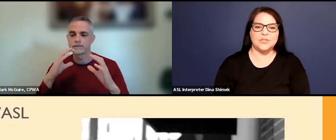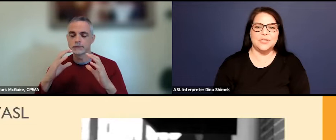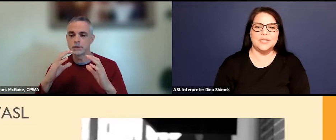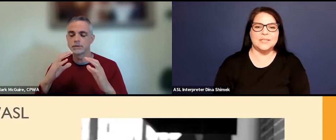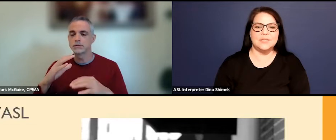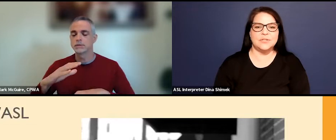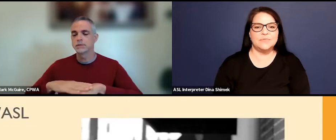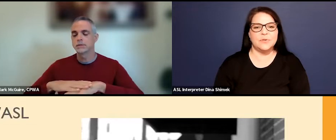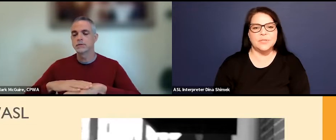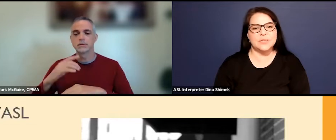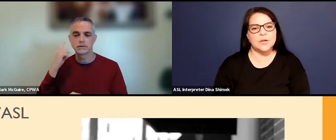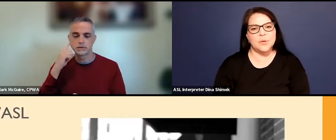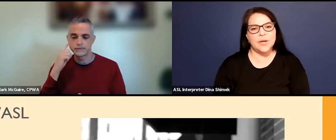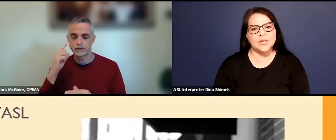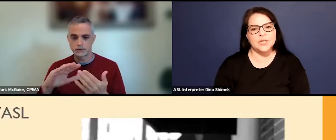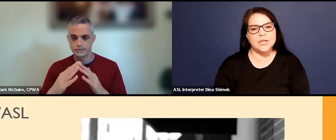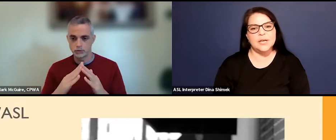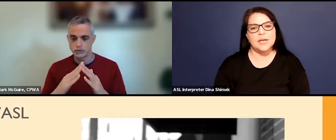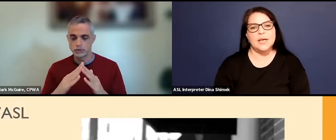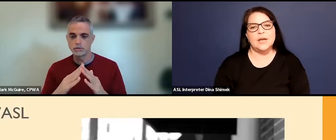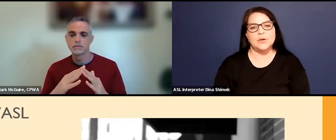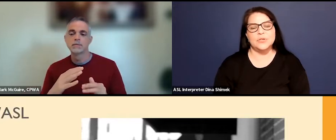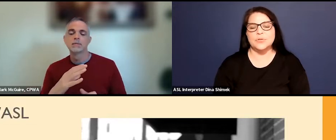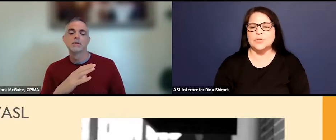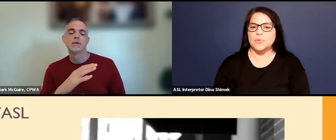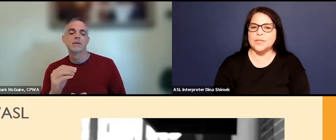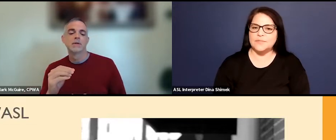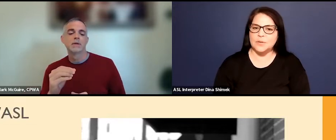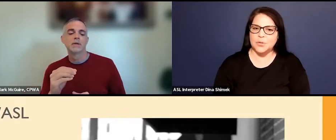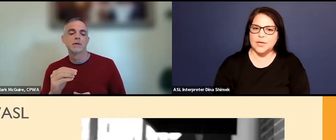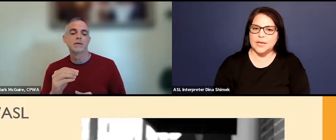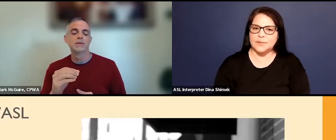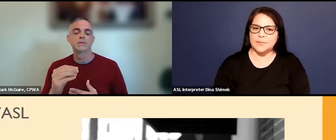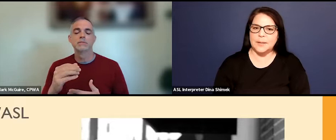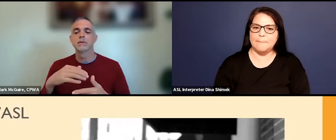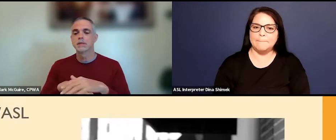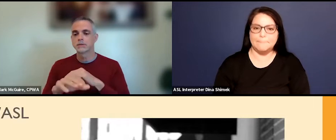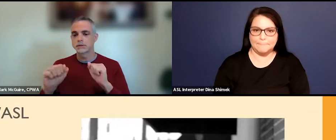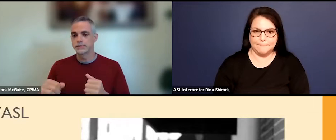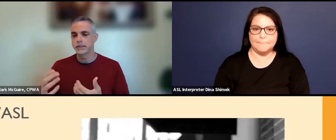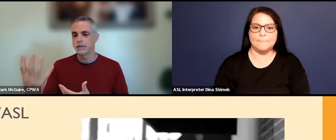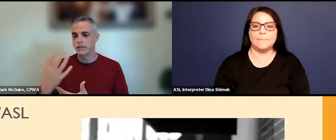you're interested, that centers and focuses on communication and also with the deaf community.